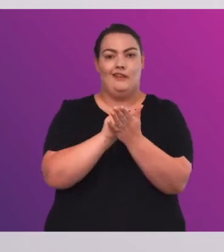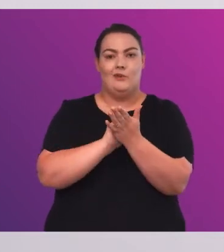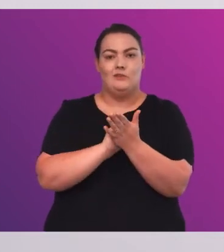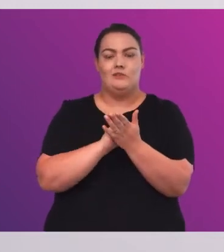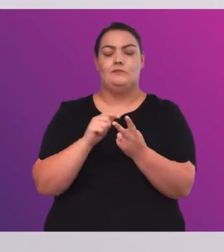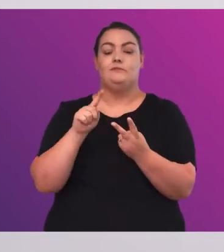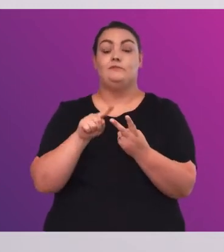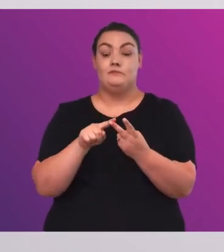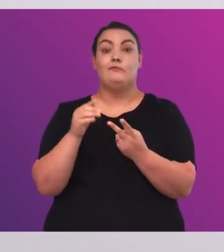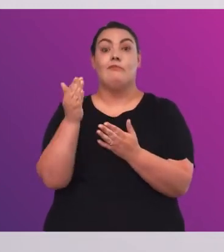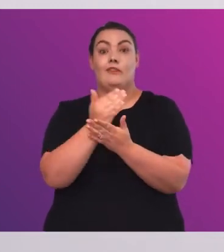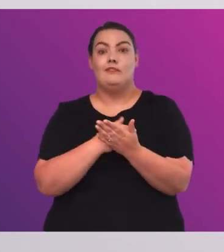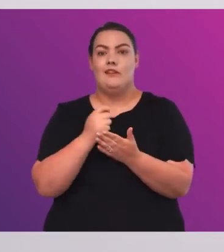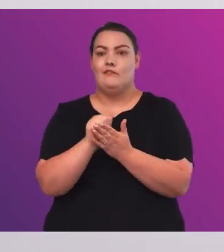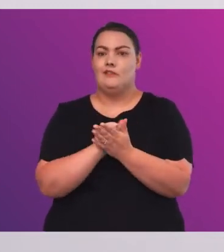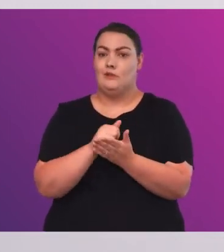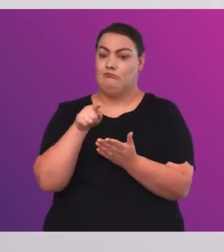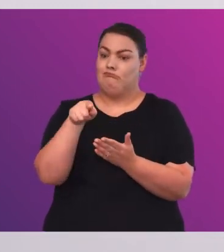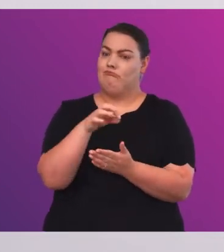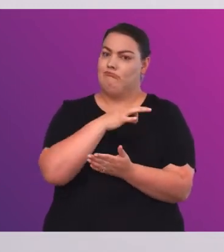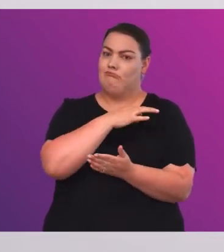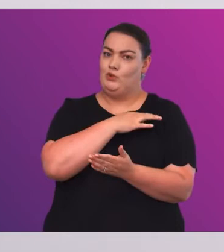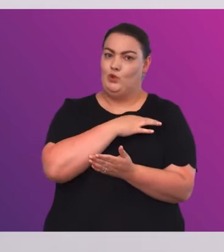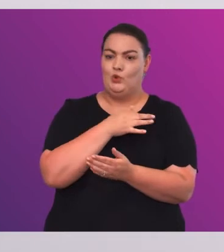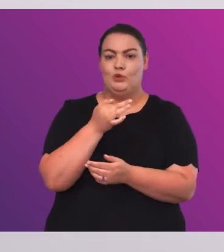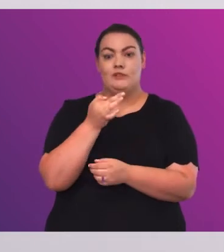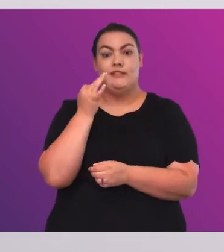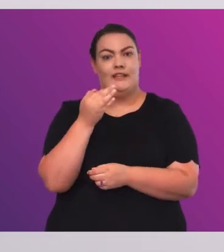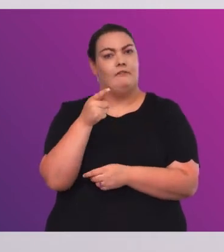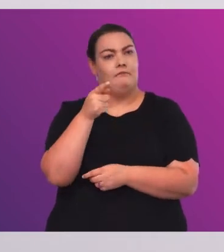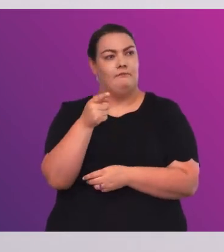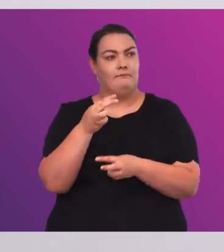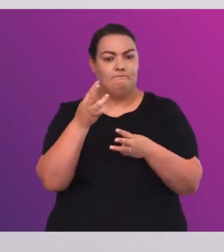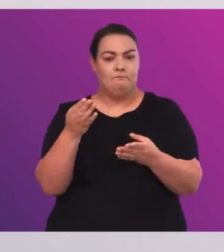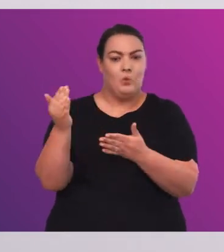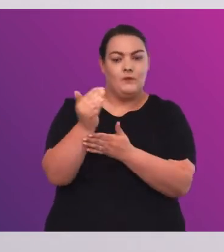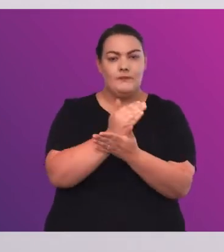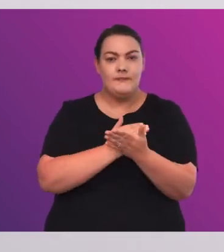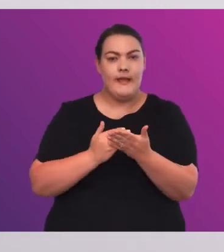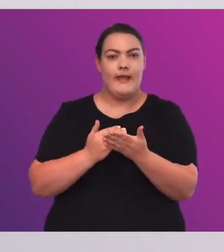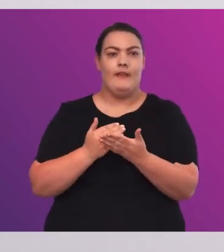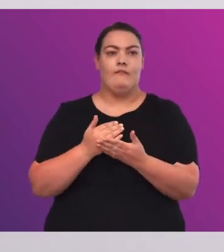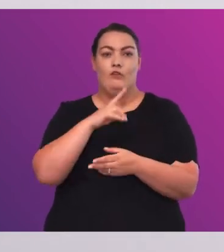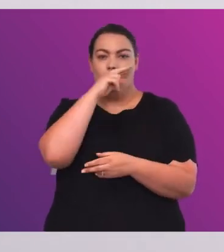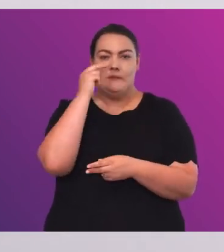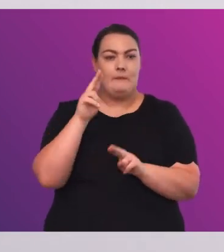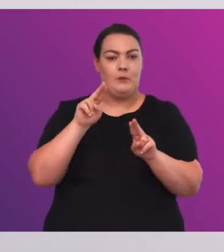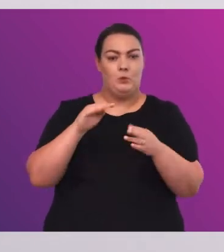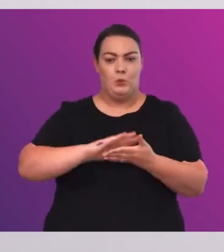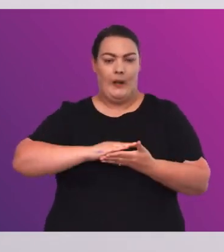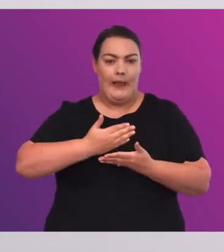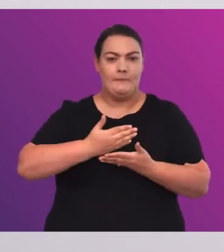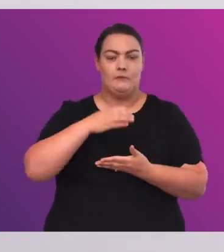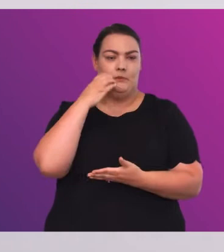A savings account is a good place to keep your money. If you are saving for something like a laptop, a holiday,